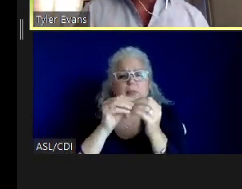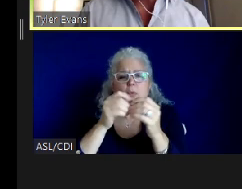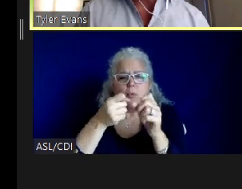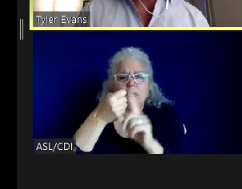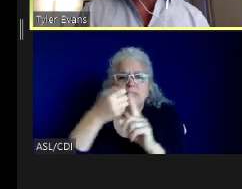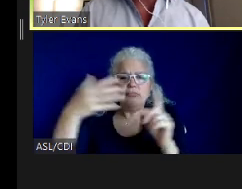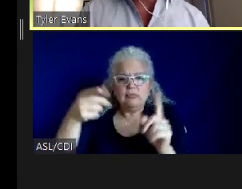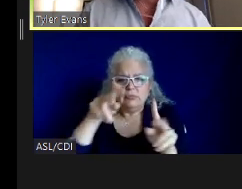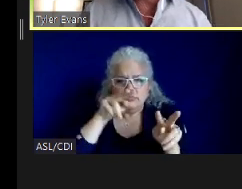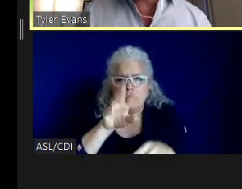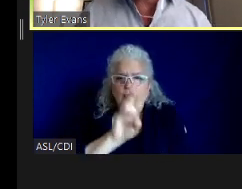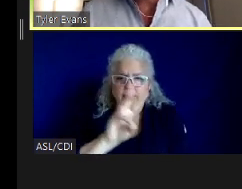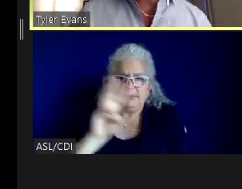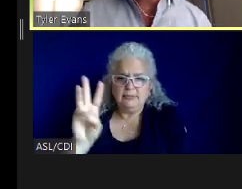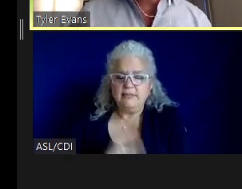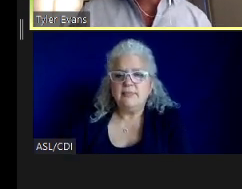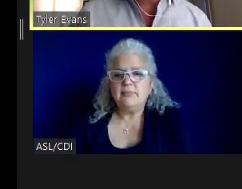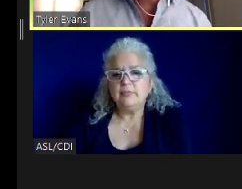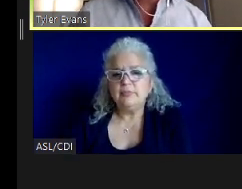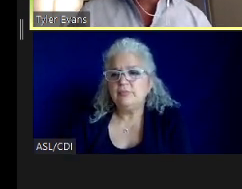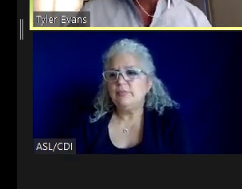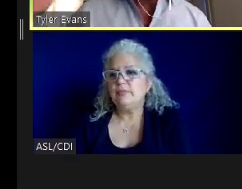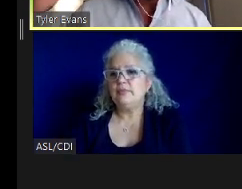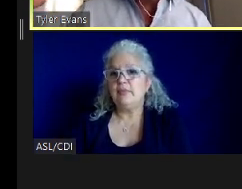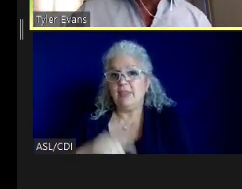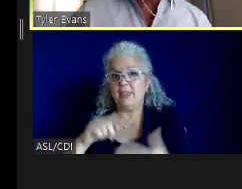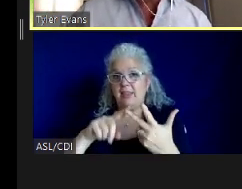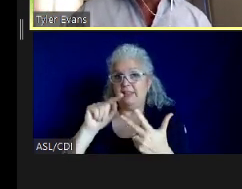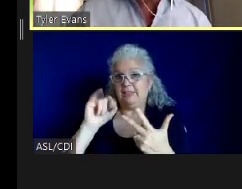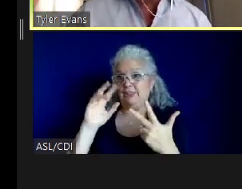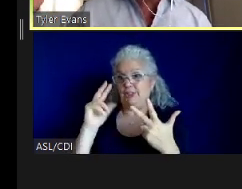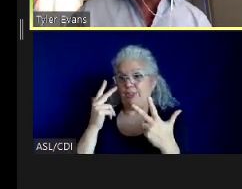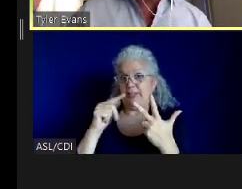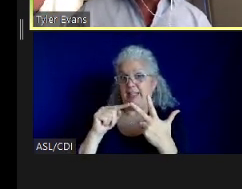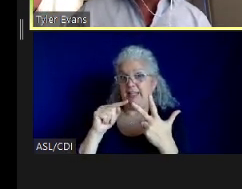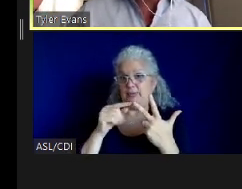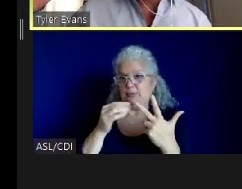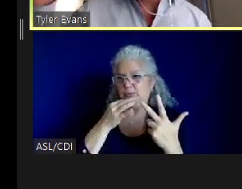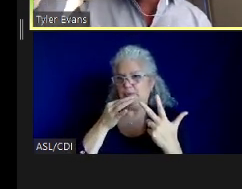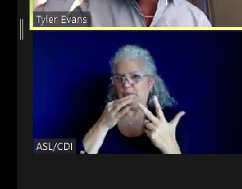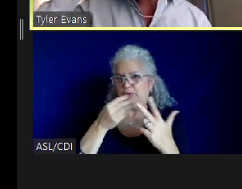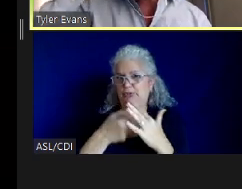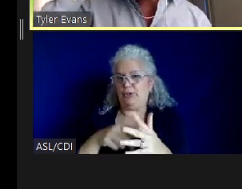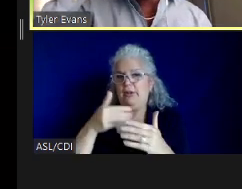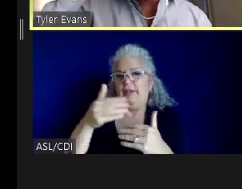be covering in the next few weeks, and then once we get to phase 1B, next slide.